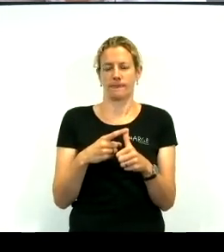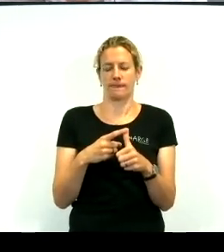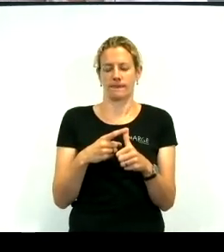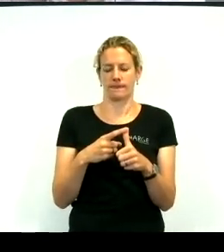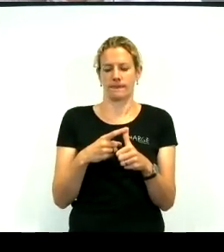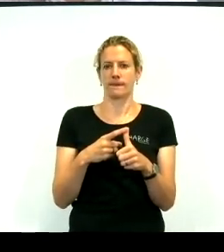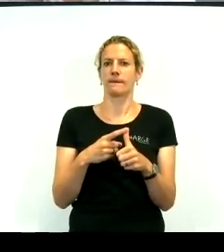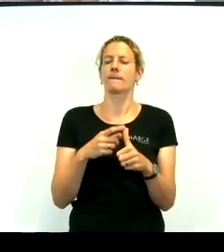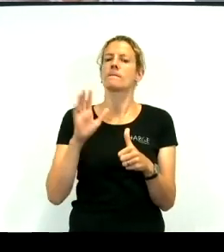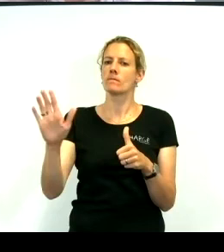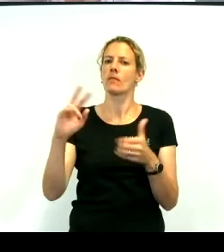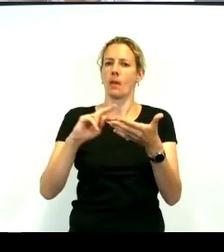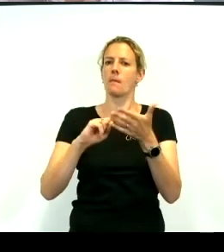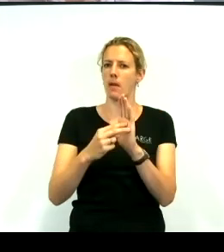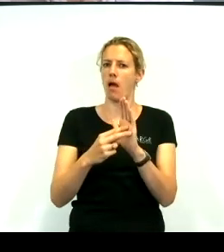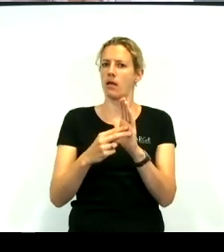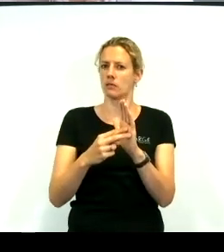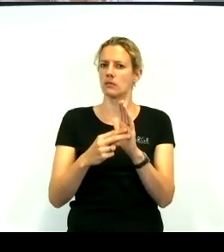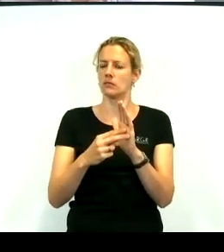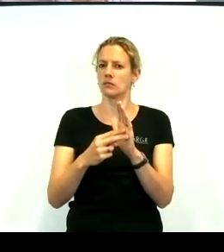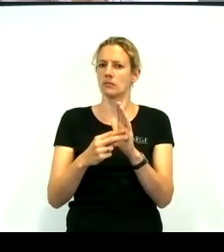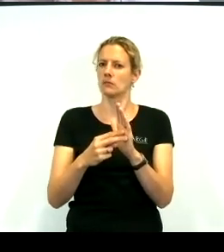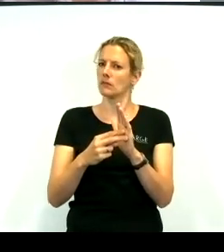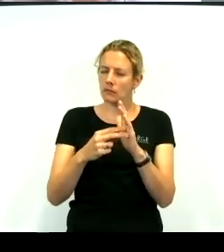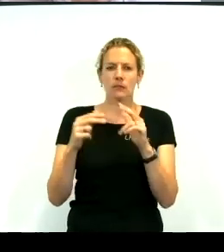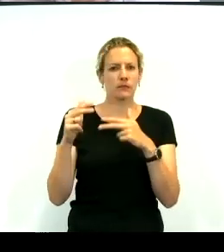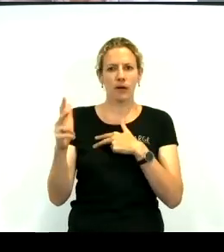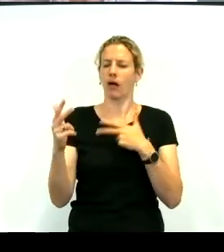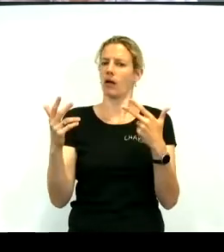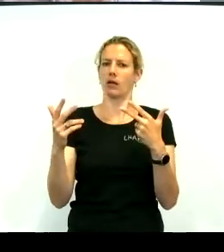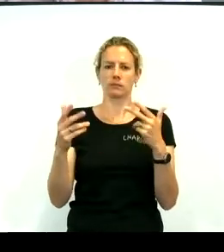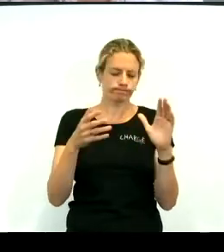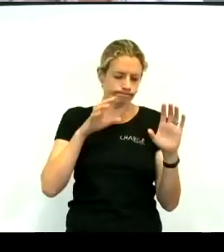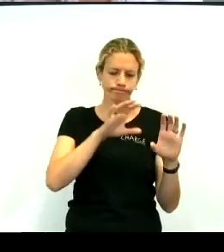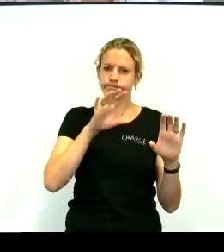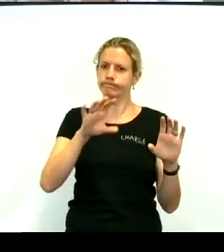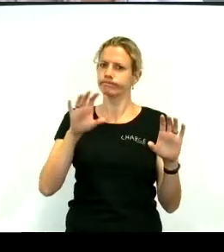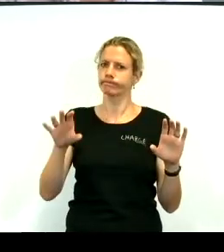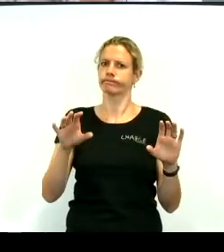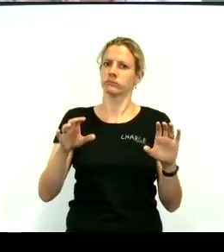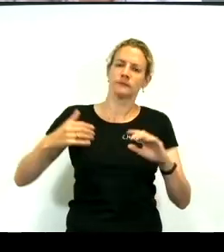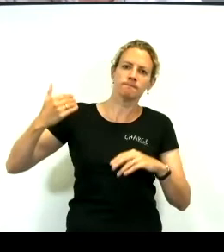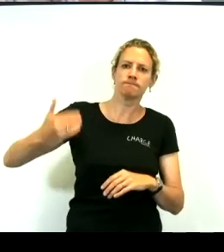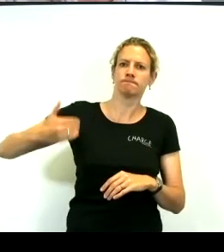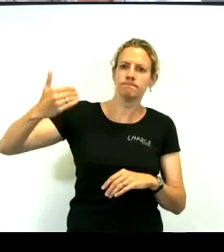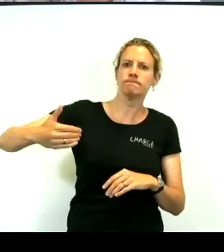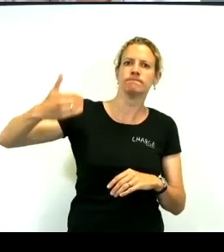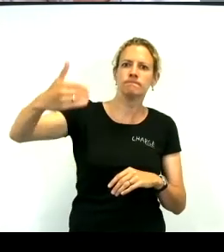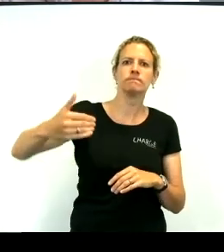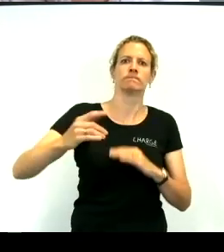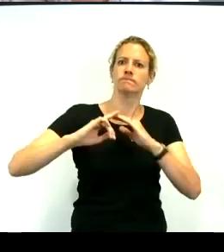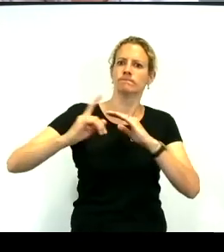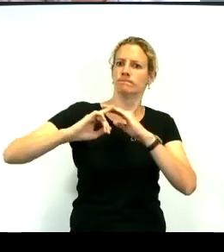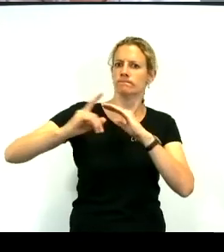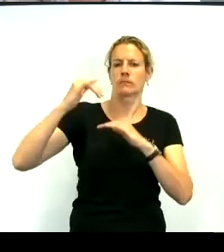schedule. So we've built in regular toileting opportunities, which it sort of coincides with some of the stuff that Kim